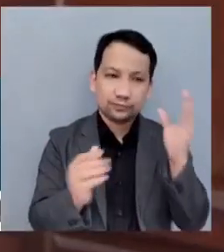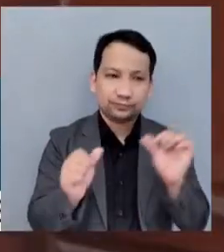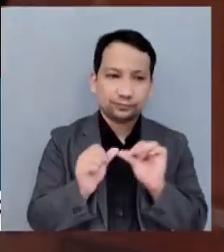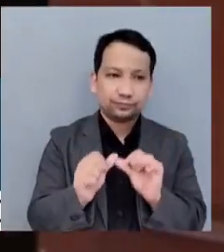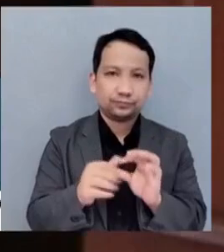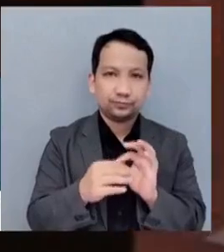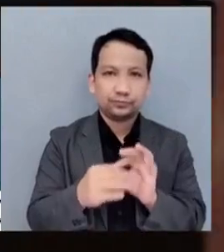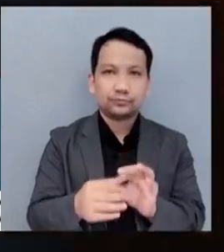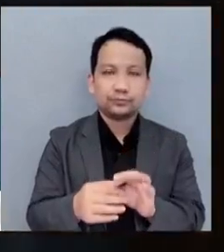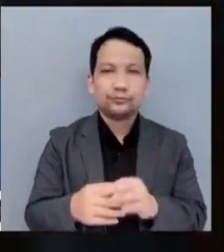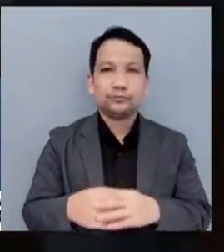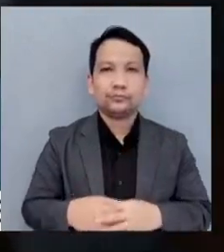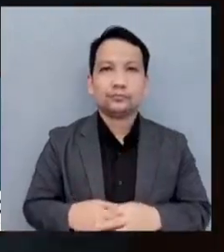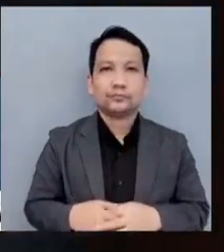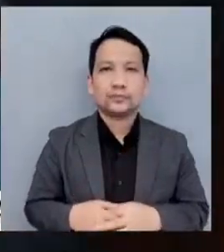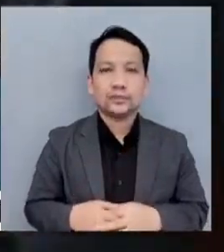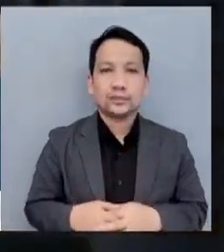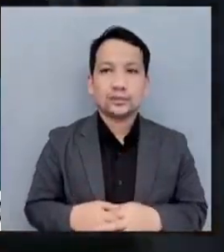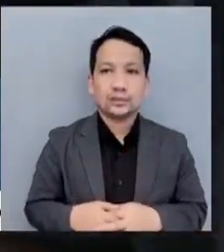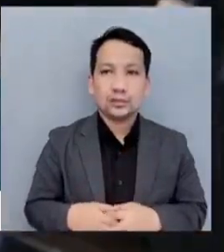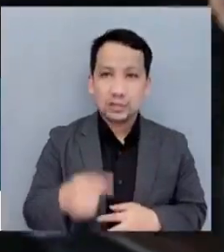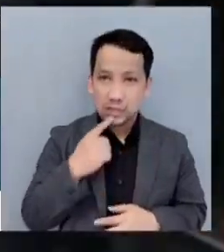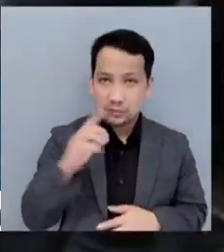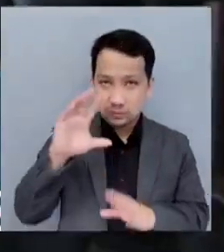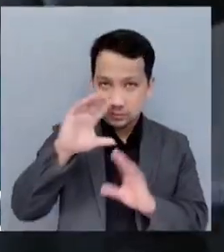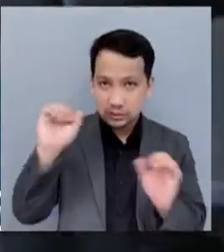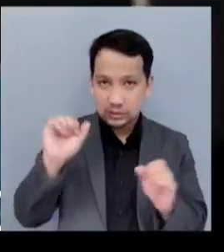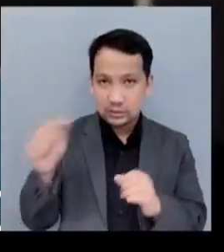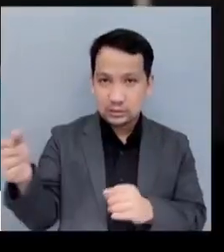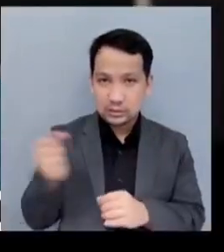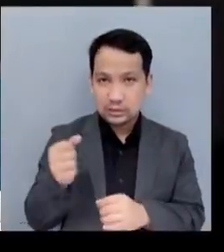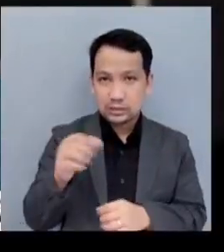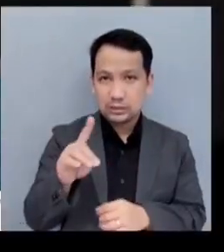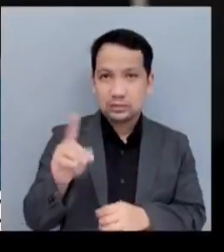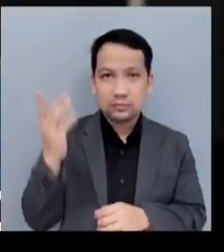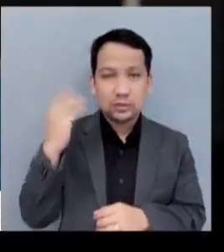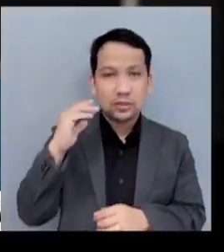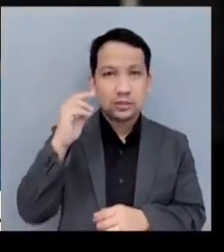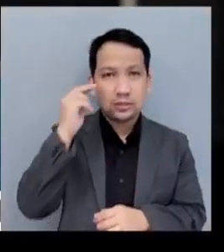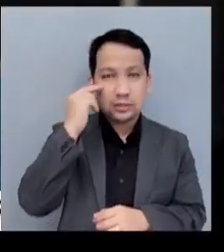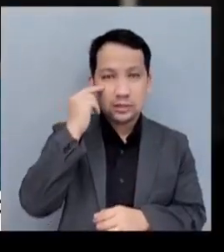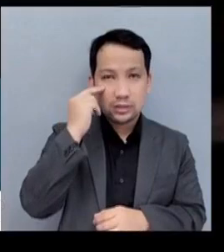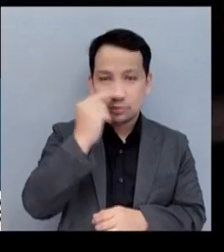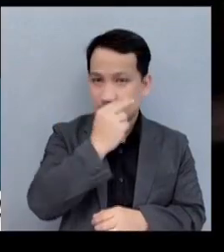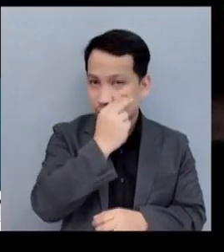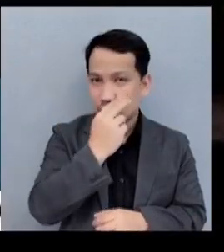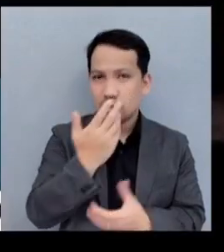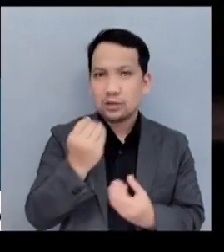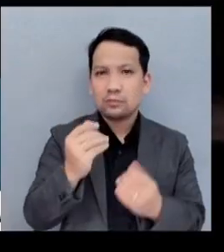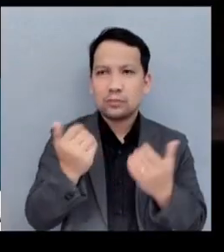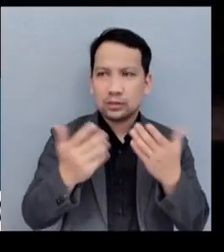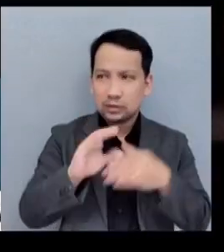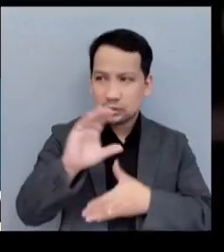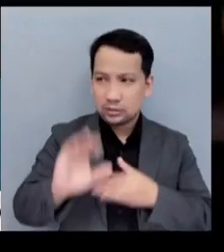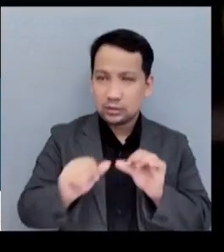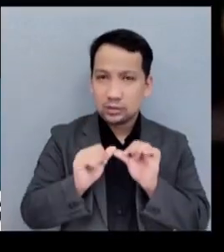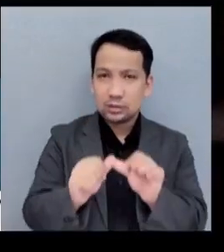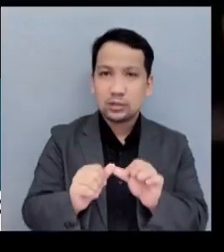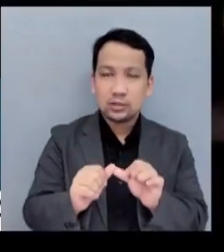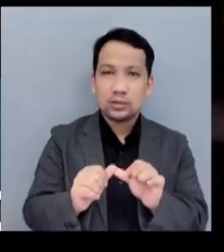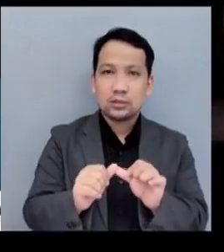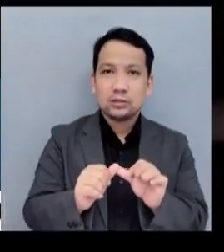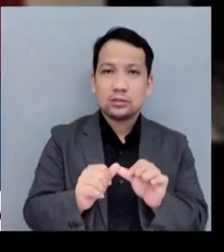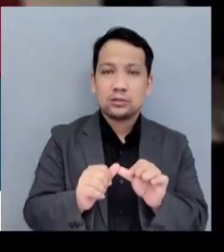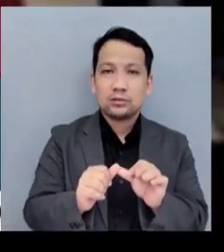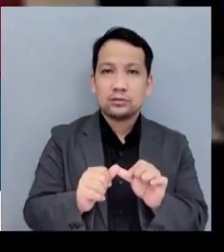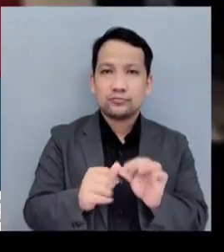Del Rosario served as the Foreign Affairs Secretary of late President Benigno Aquino III. ADR bagged many accomplishments as DFA chief, but